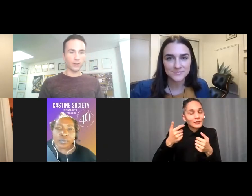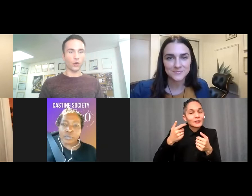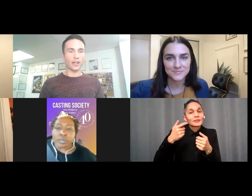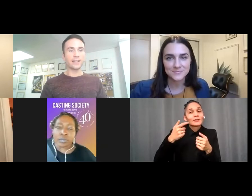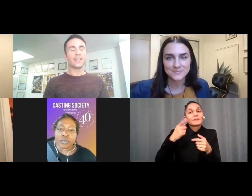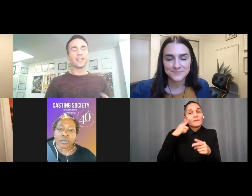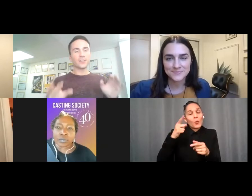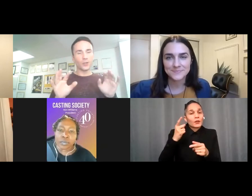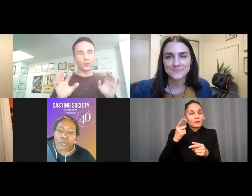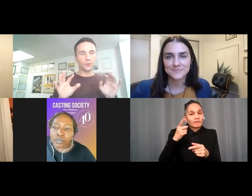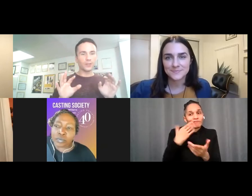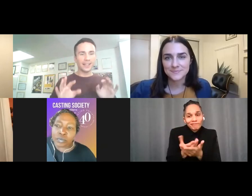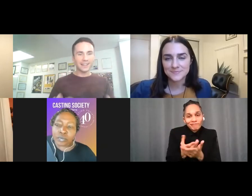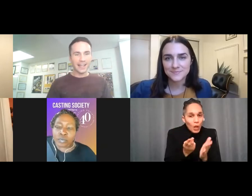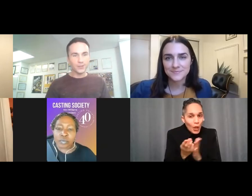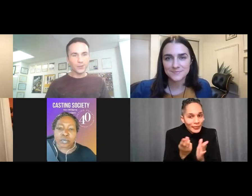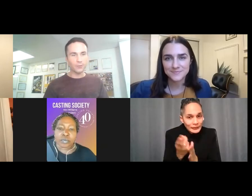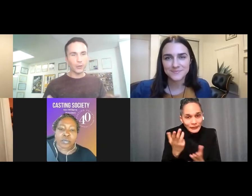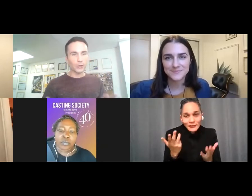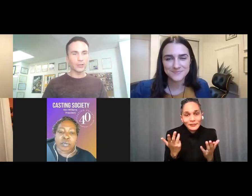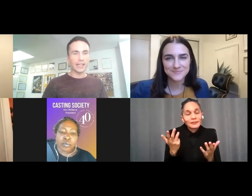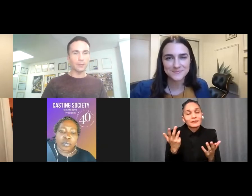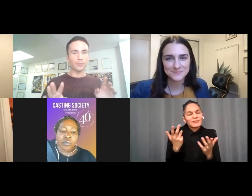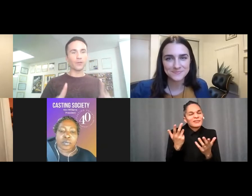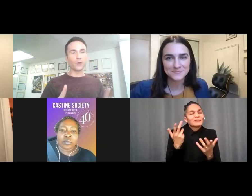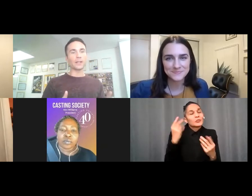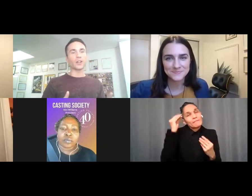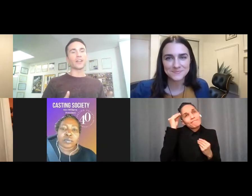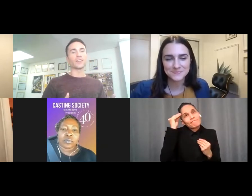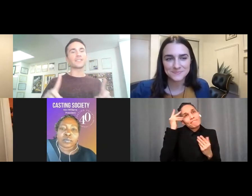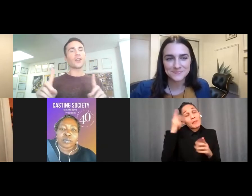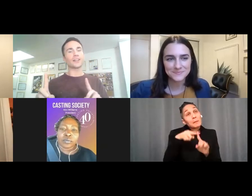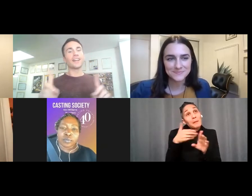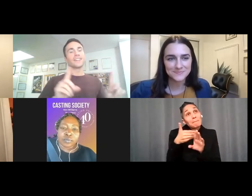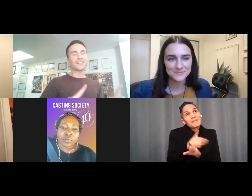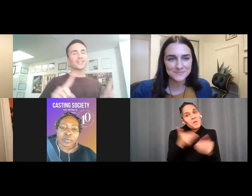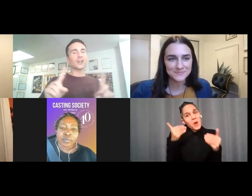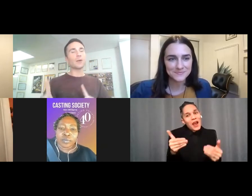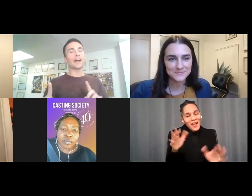place in a story? So let that sort of percolate. But before we go there,